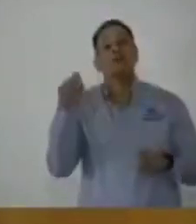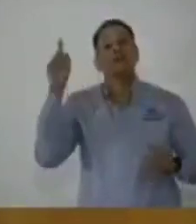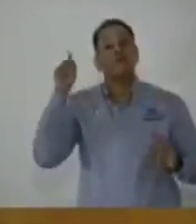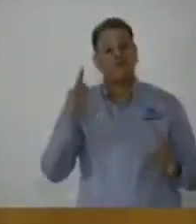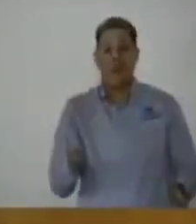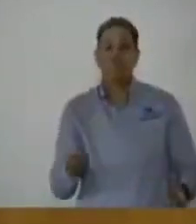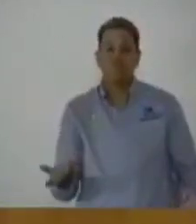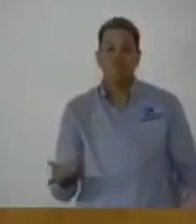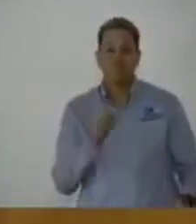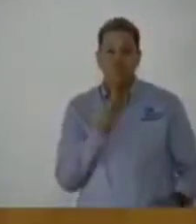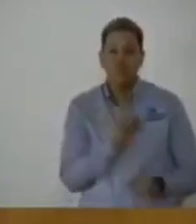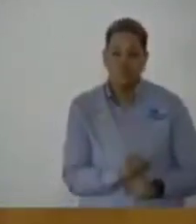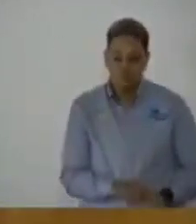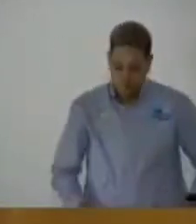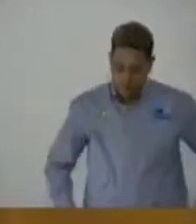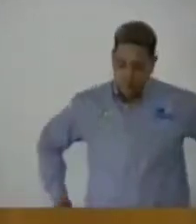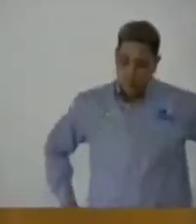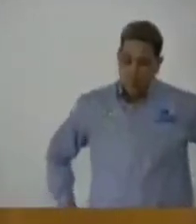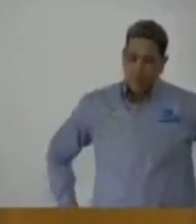So,